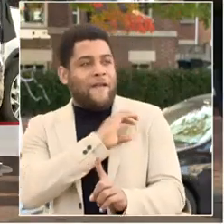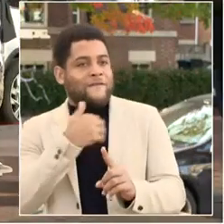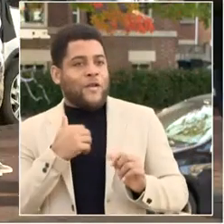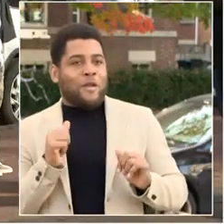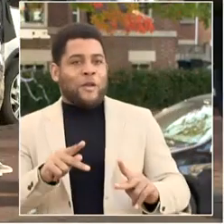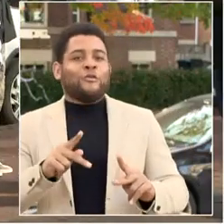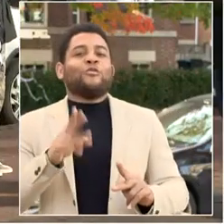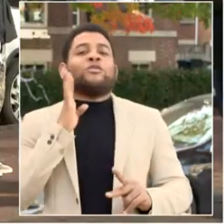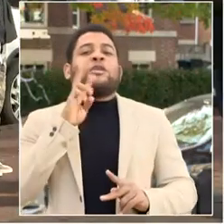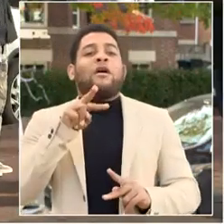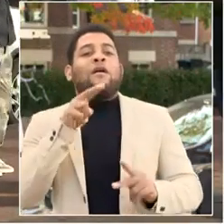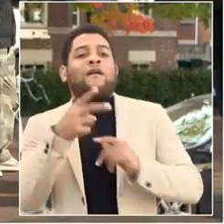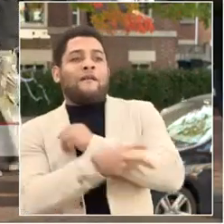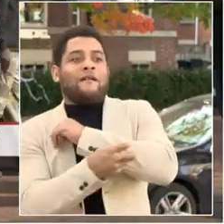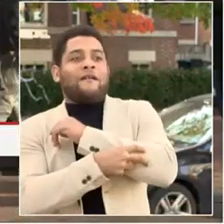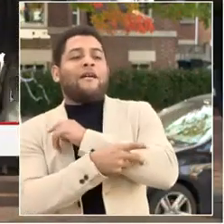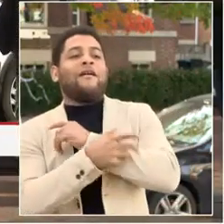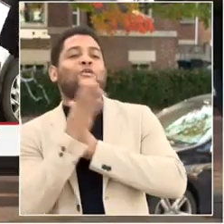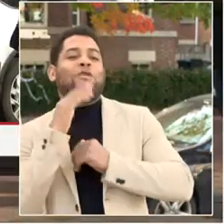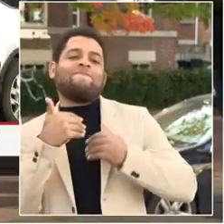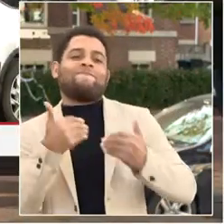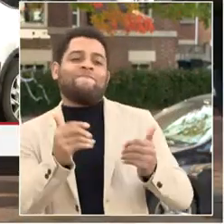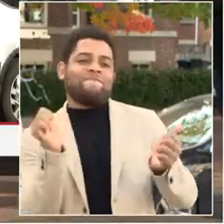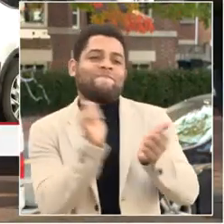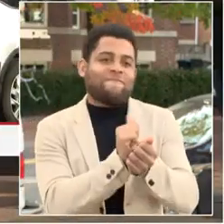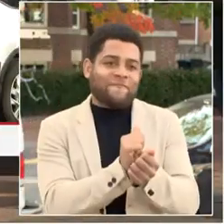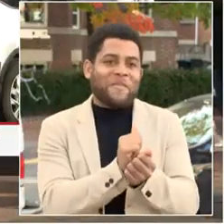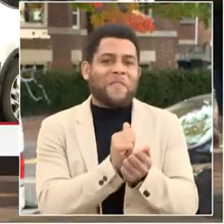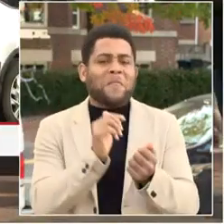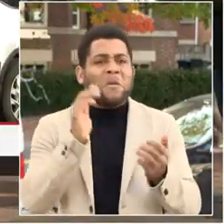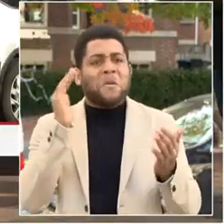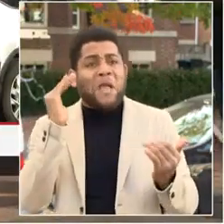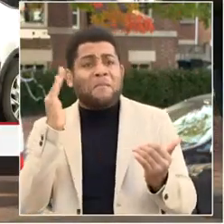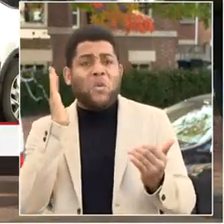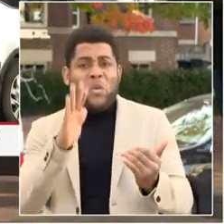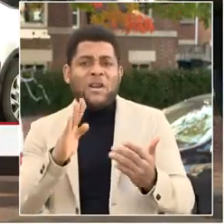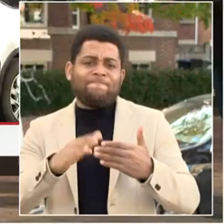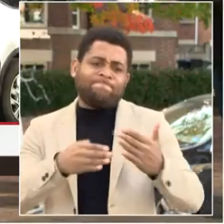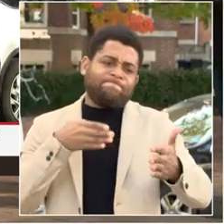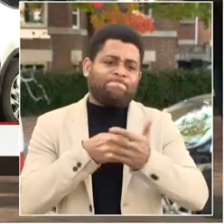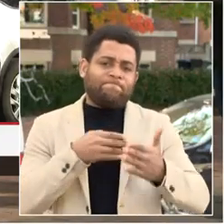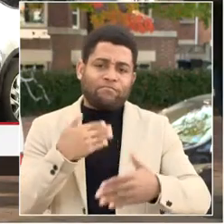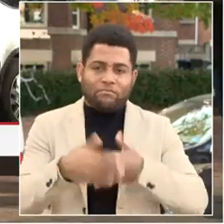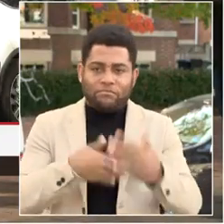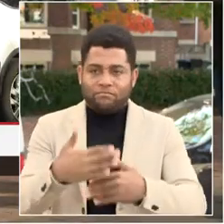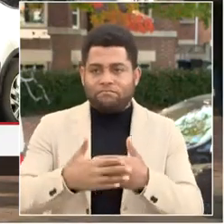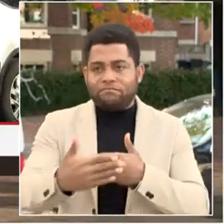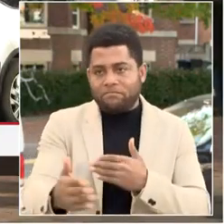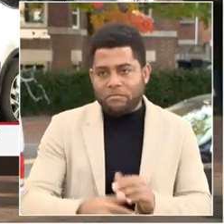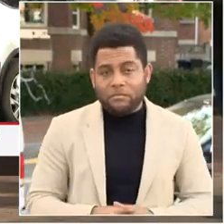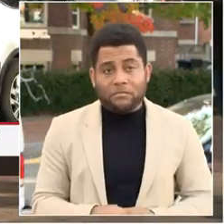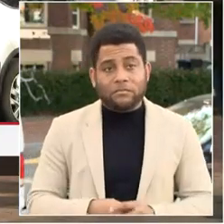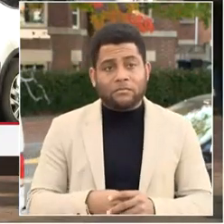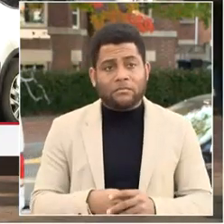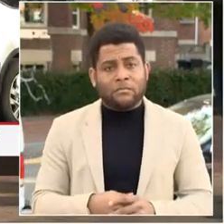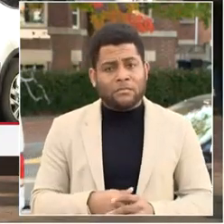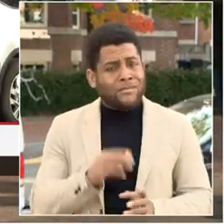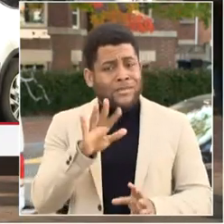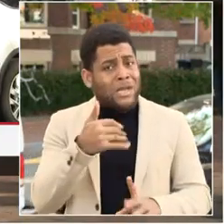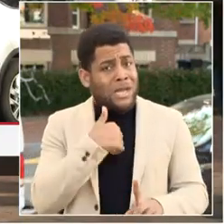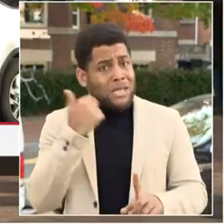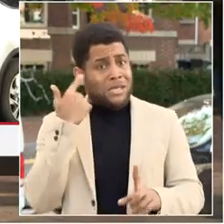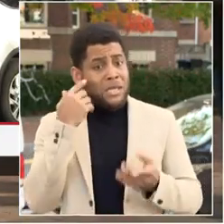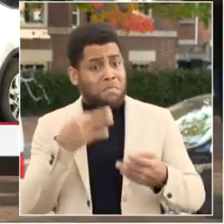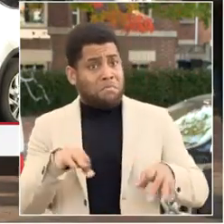U.S. Attorney's Office prosecute them. I think it's very, very critical and very, very important that we, as the Metropolitan Police